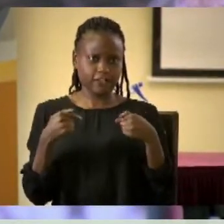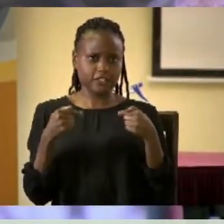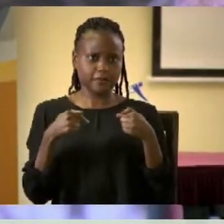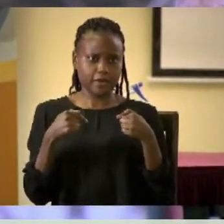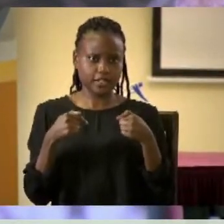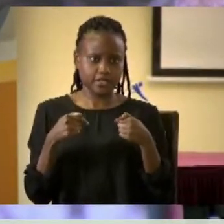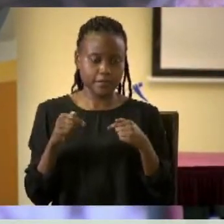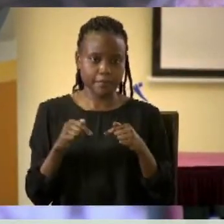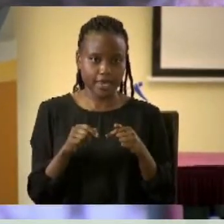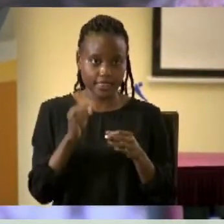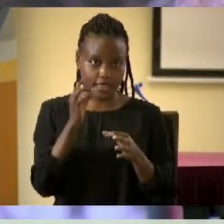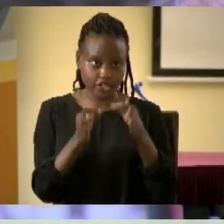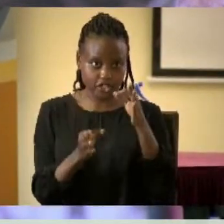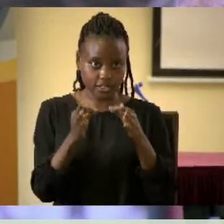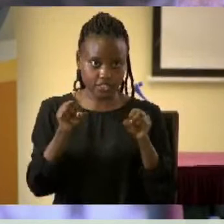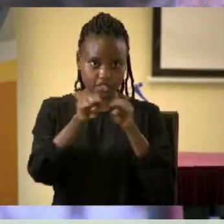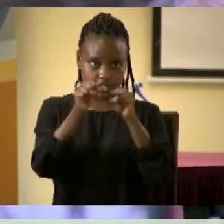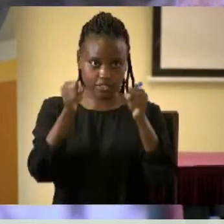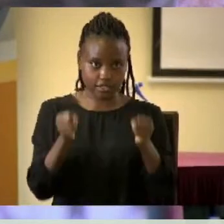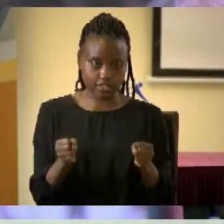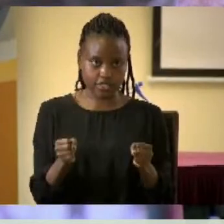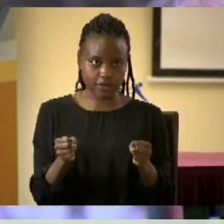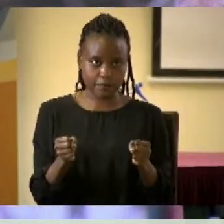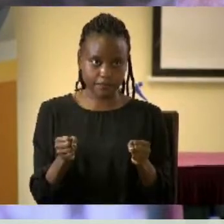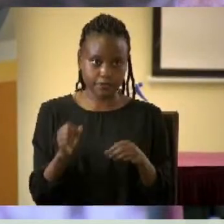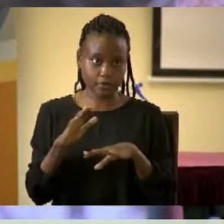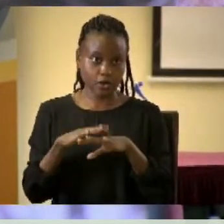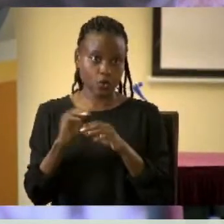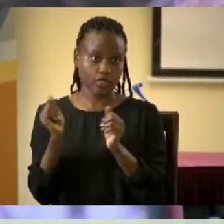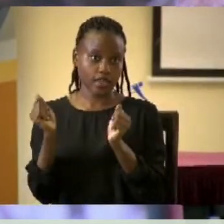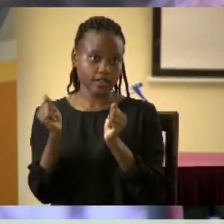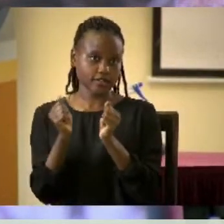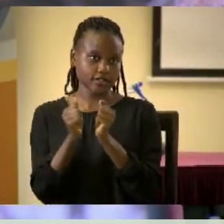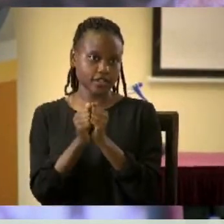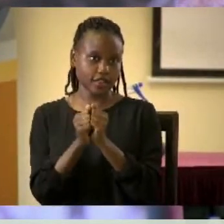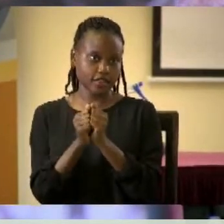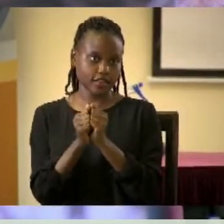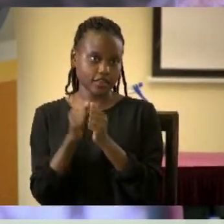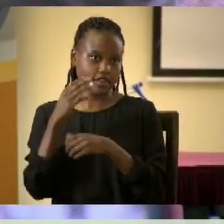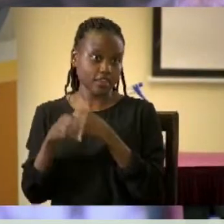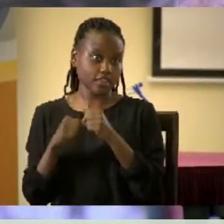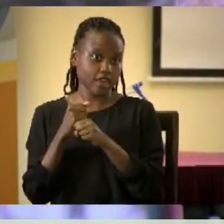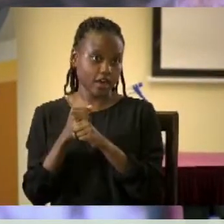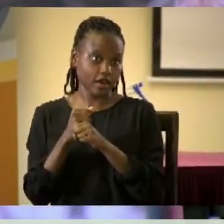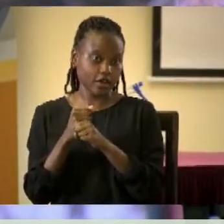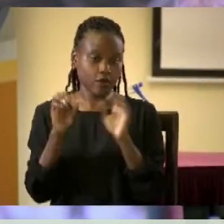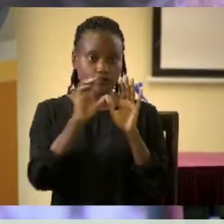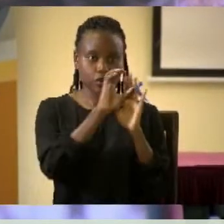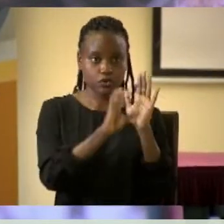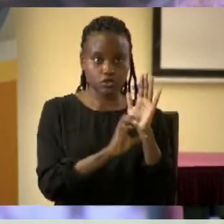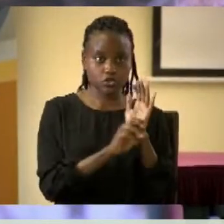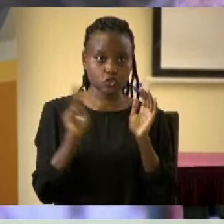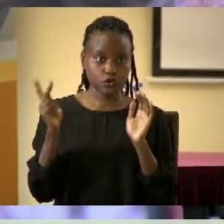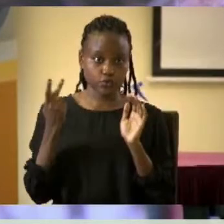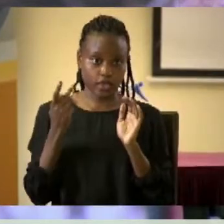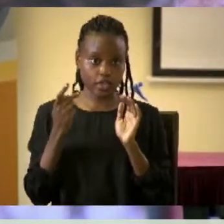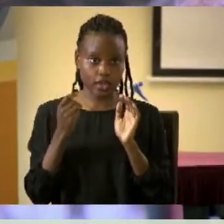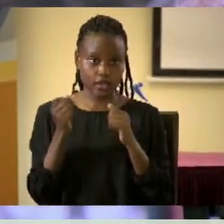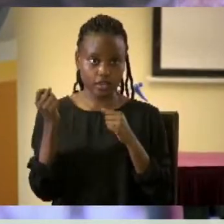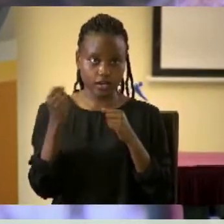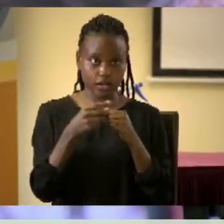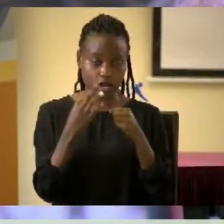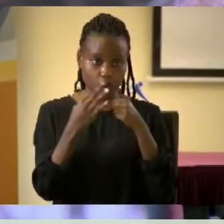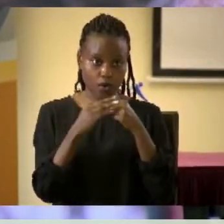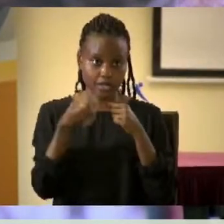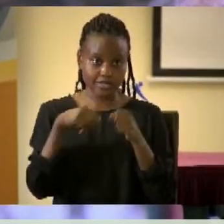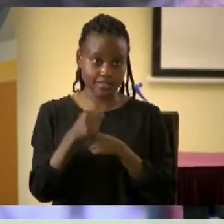justice system. On the 10th anniversary of the promulgation of the Constitution of Kenya in August this year,